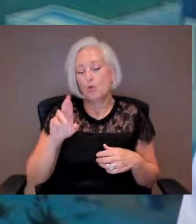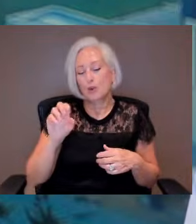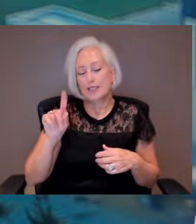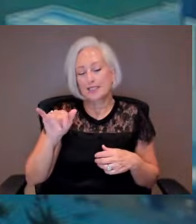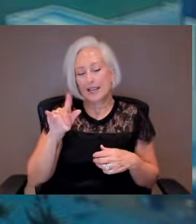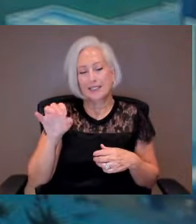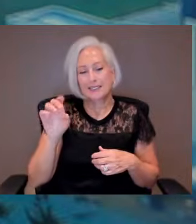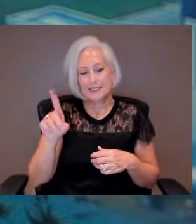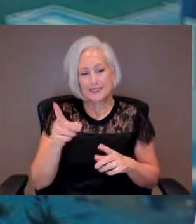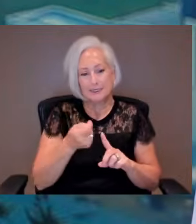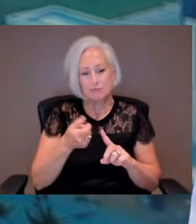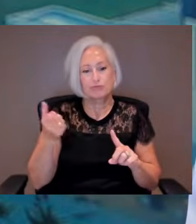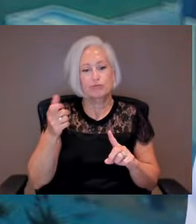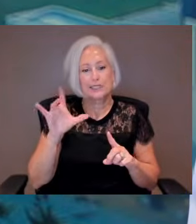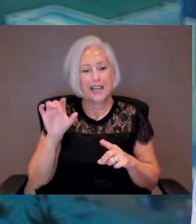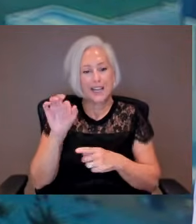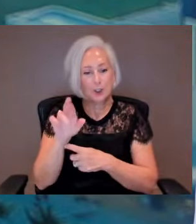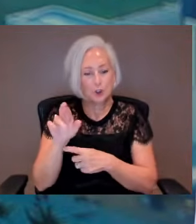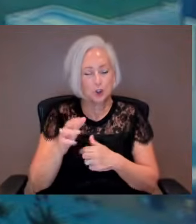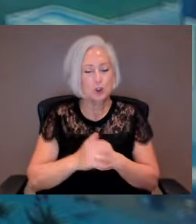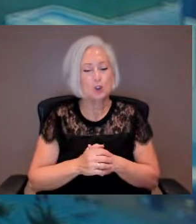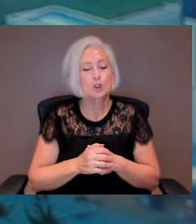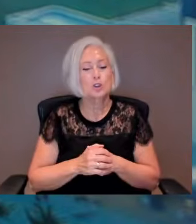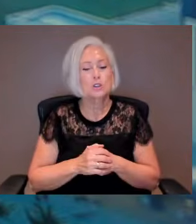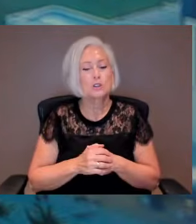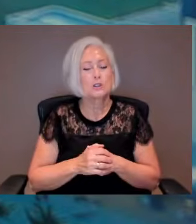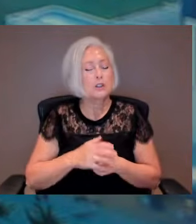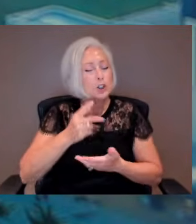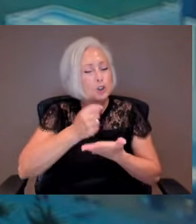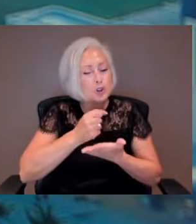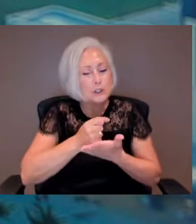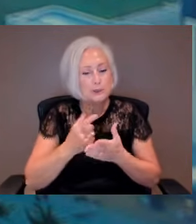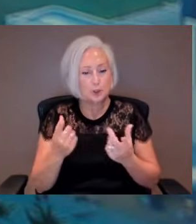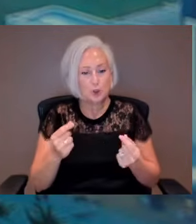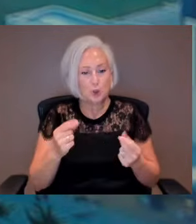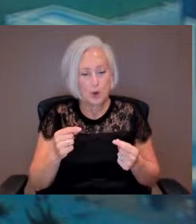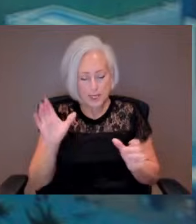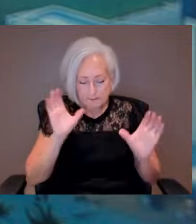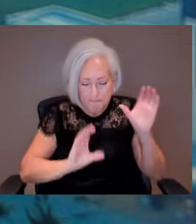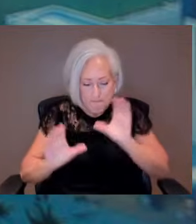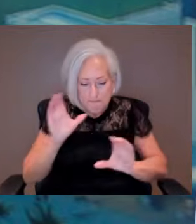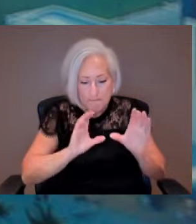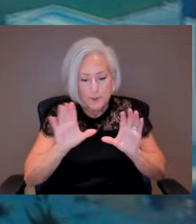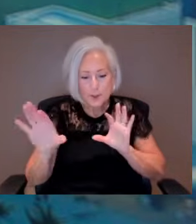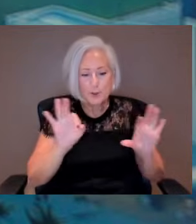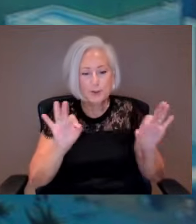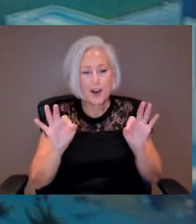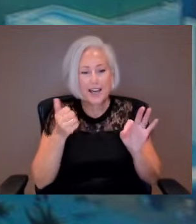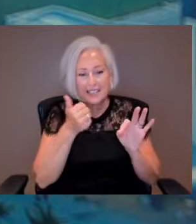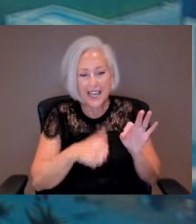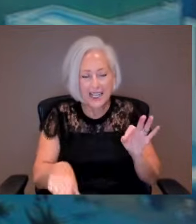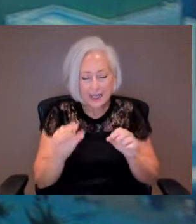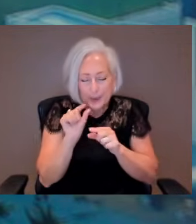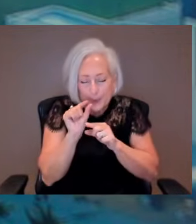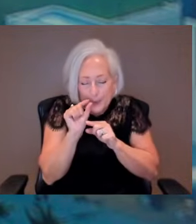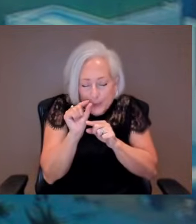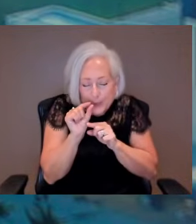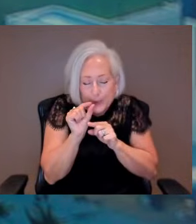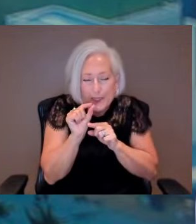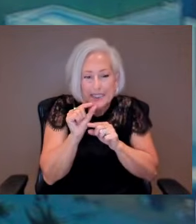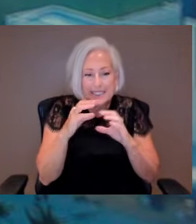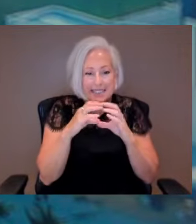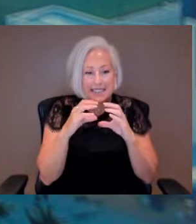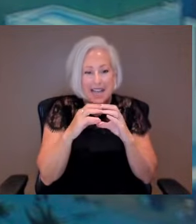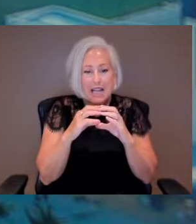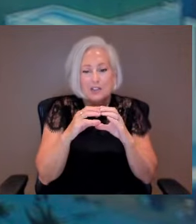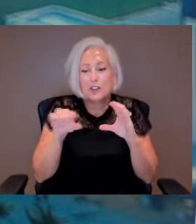treatments like this, work by essentially seeking out and destroying any micrometastatic cells, like a cell that might just be on its own or in a